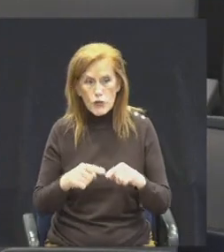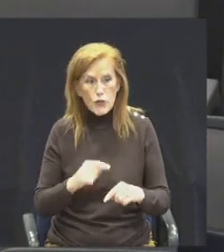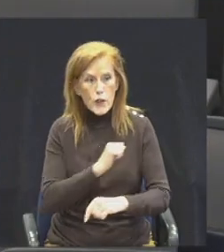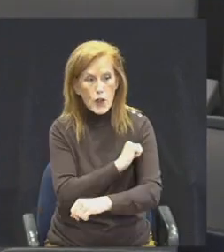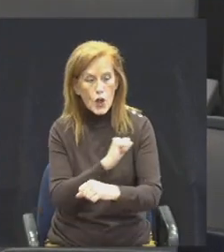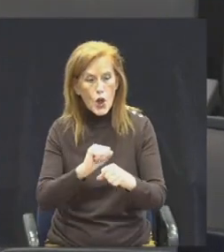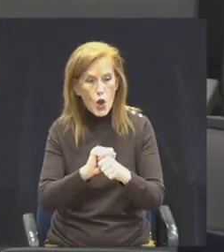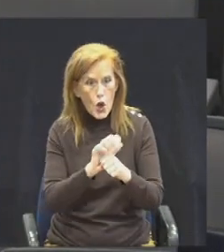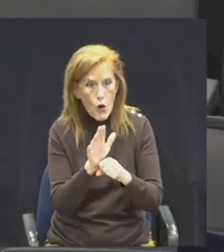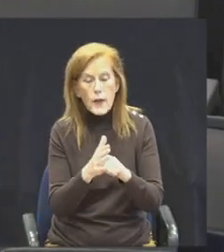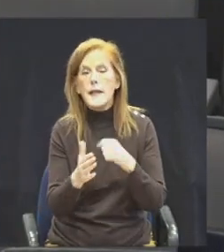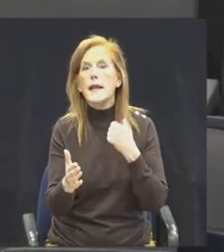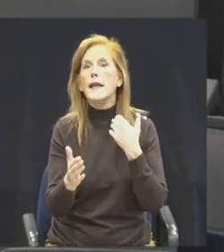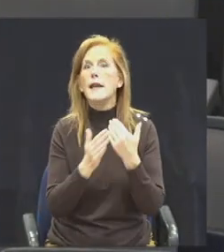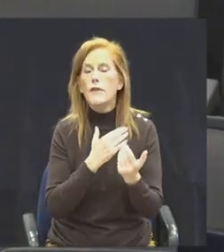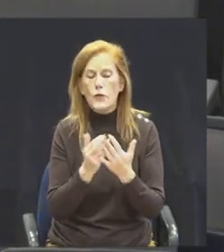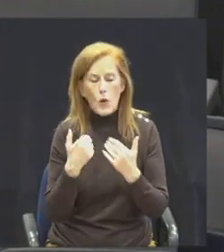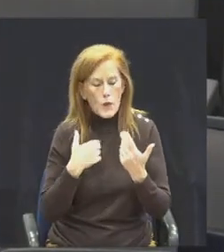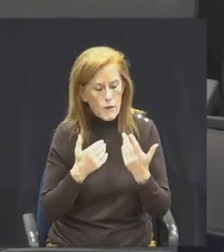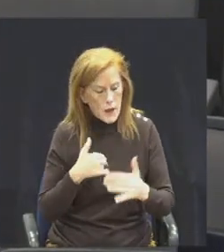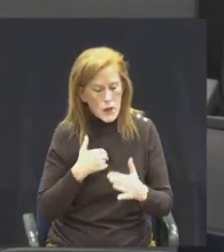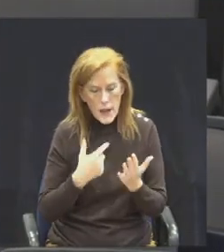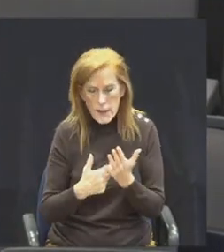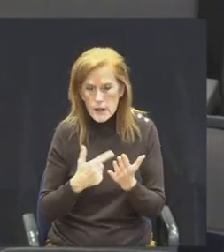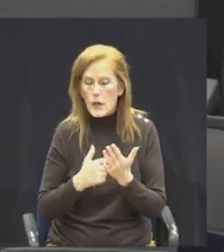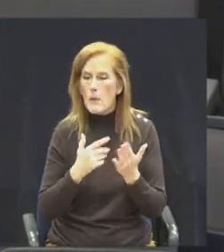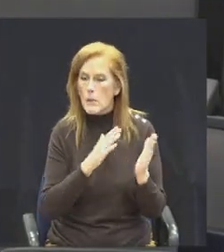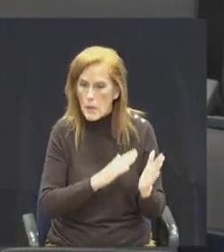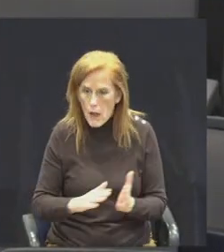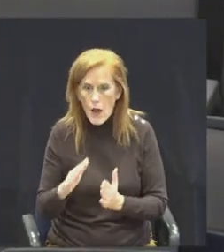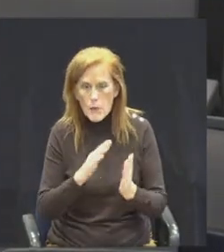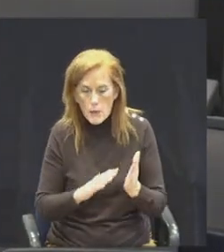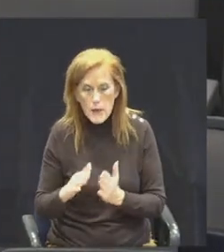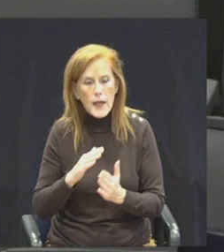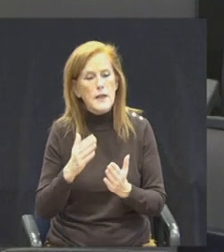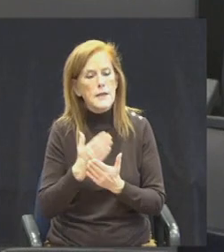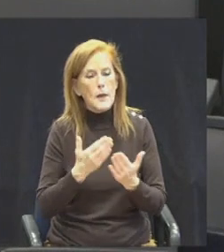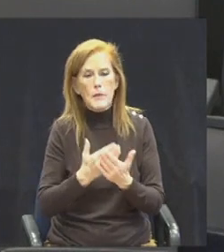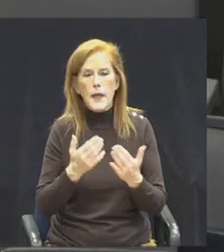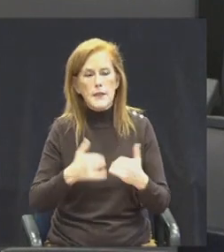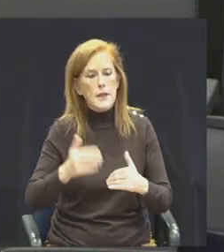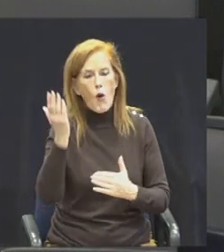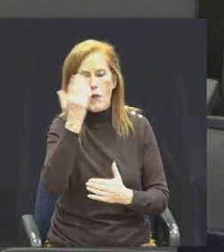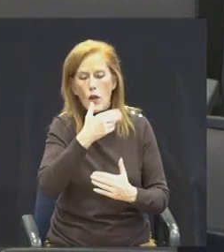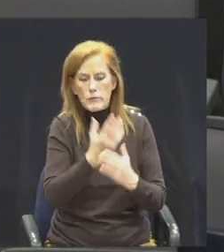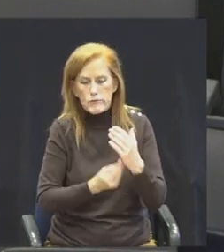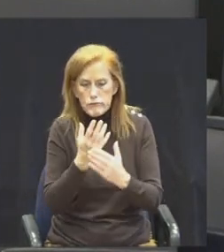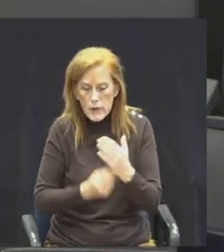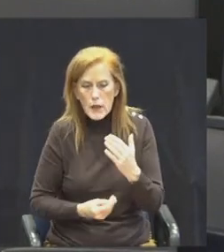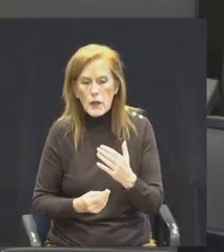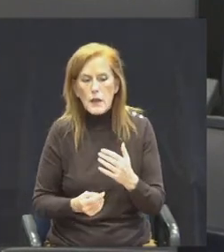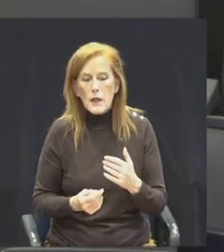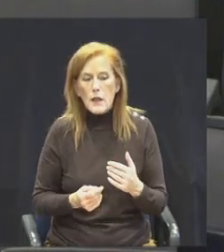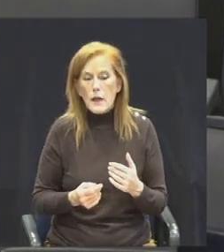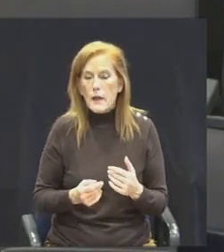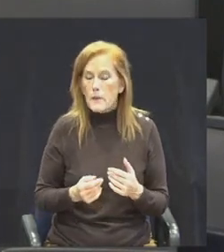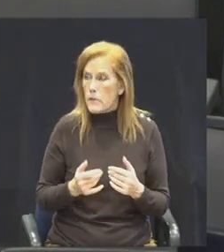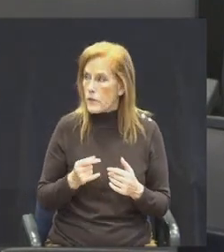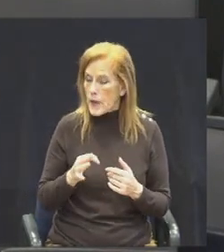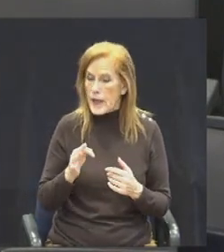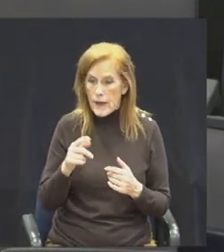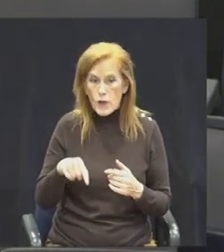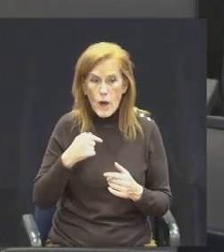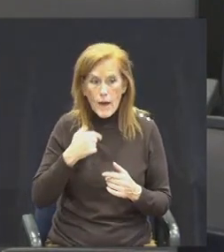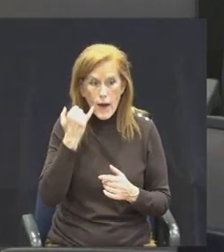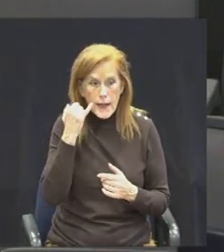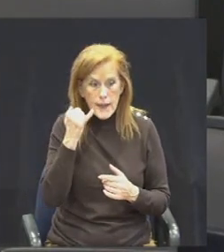COVID, despite planning discussions. If there's any of that information that you all have that down, part of what these guys do is, you know, hot wash